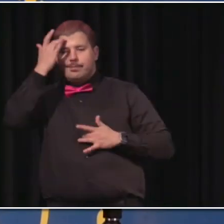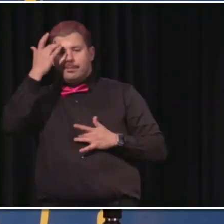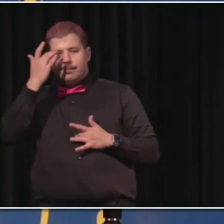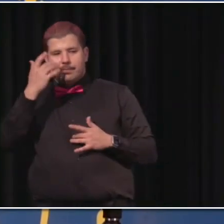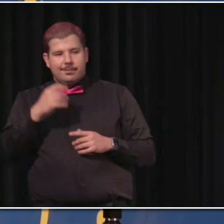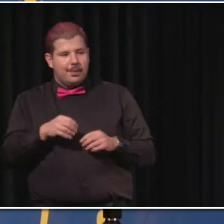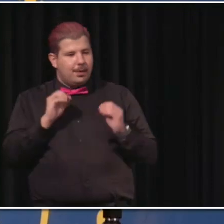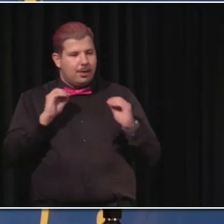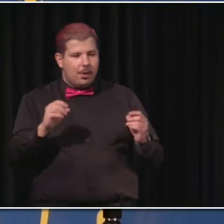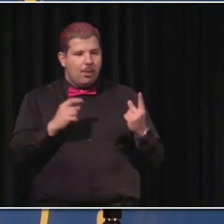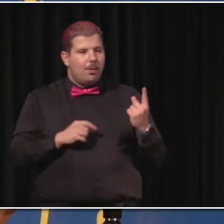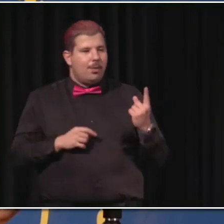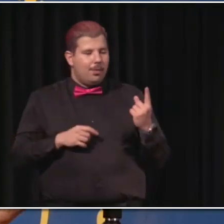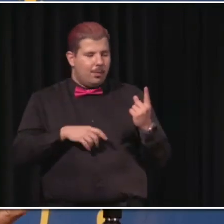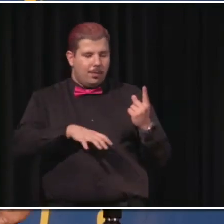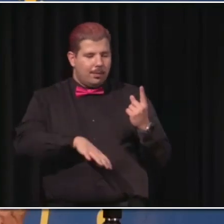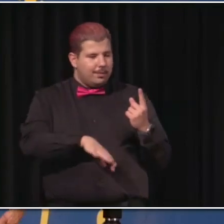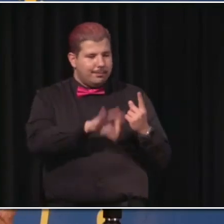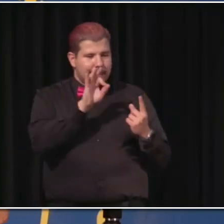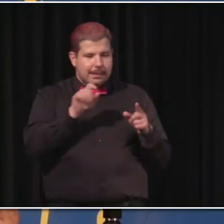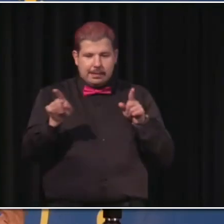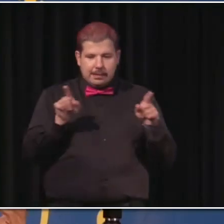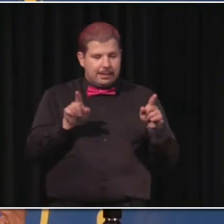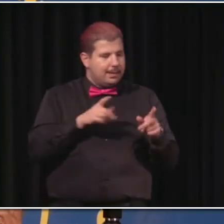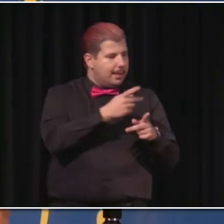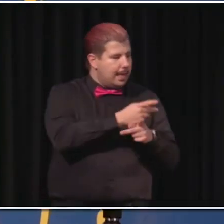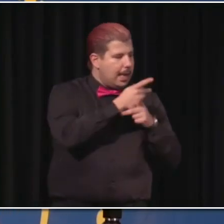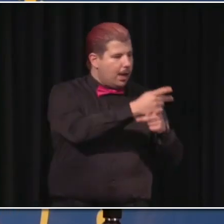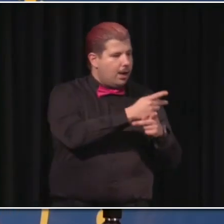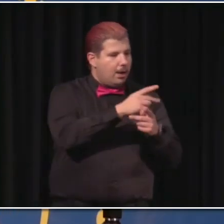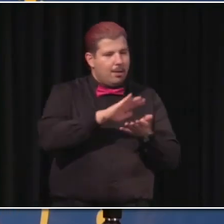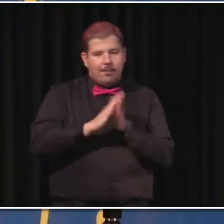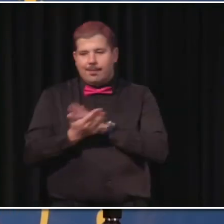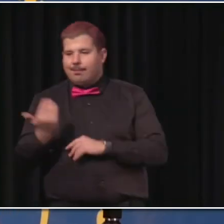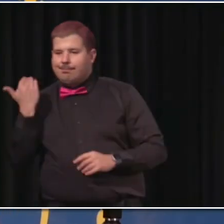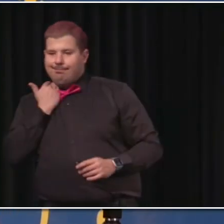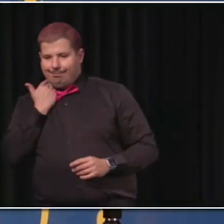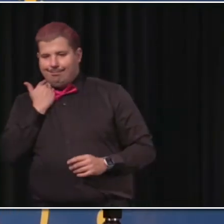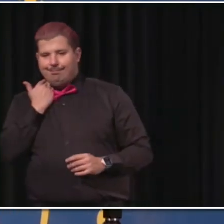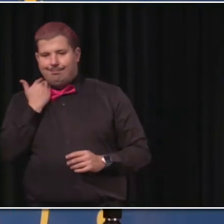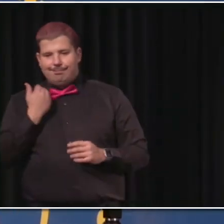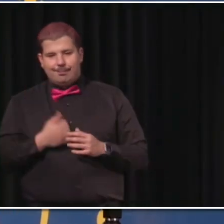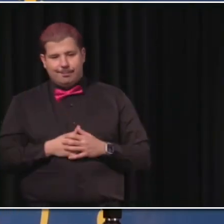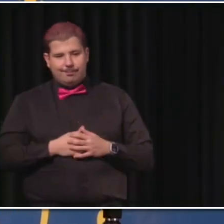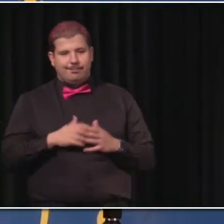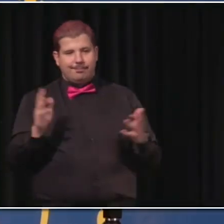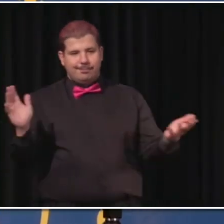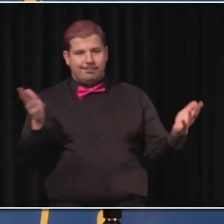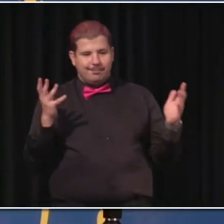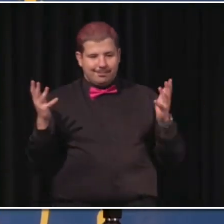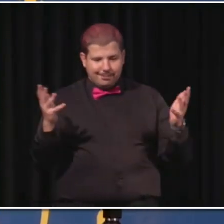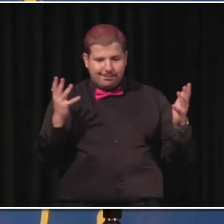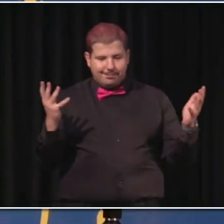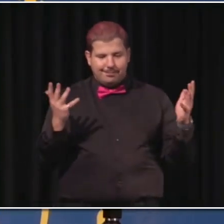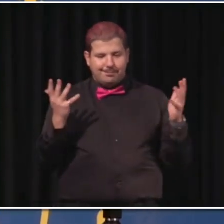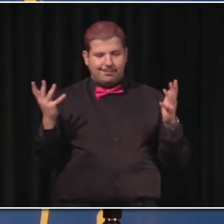have to choose between getting care and going bankrupt. Thank you.